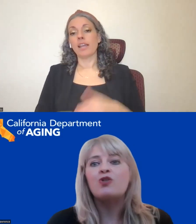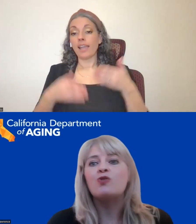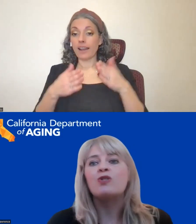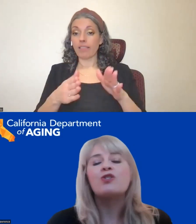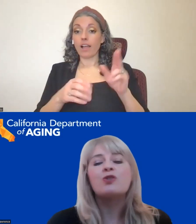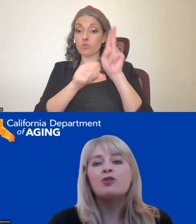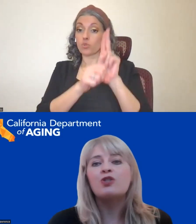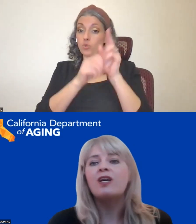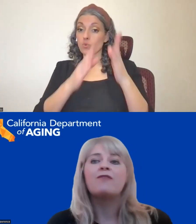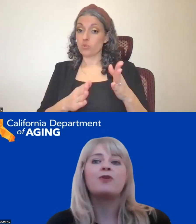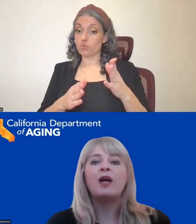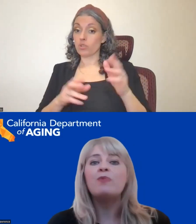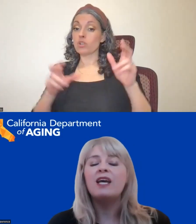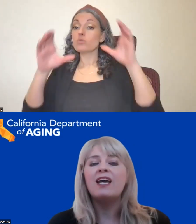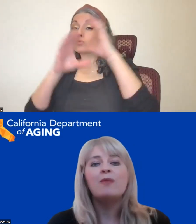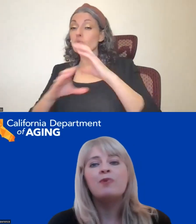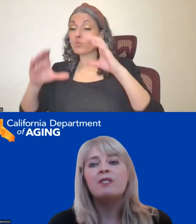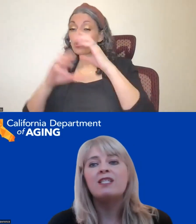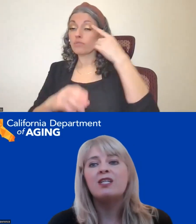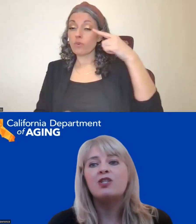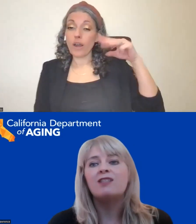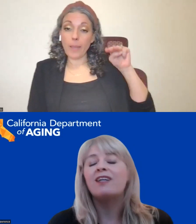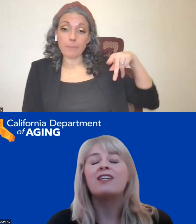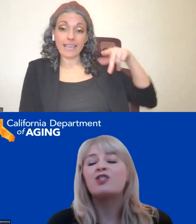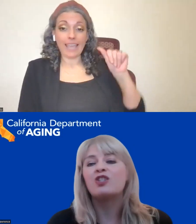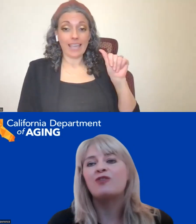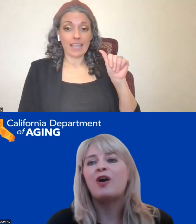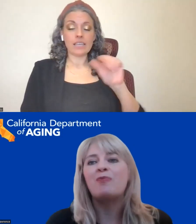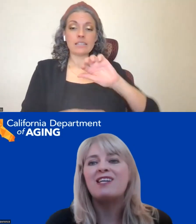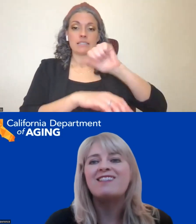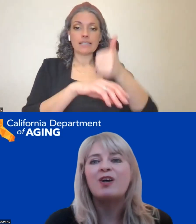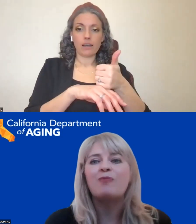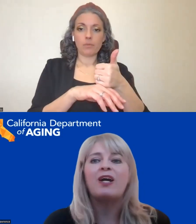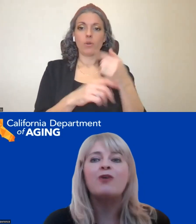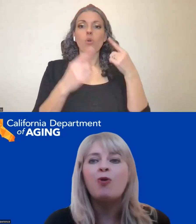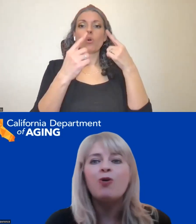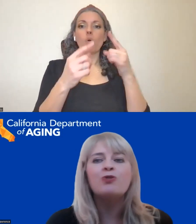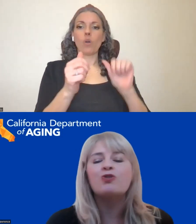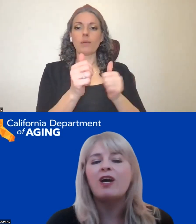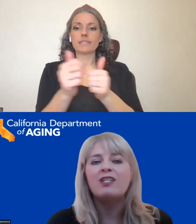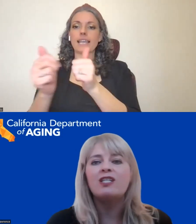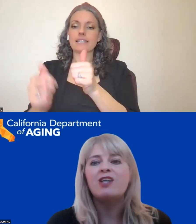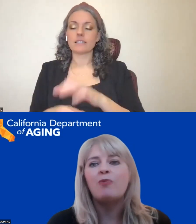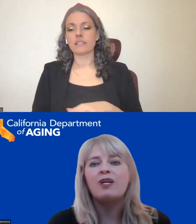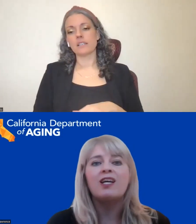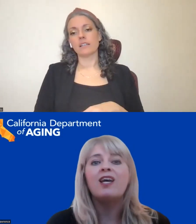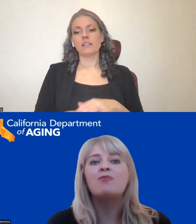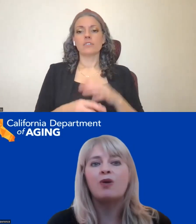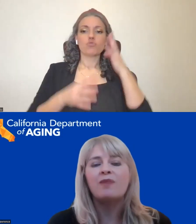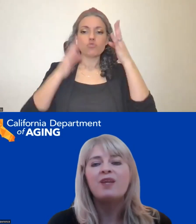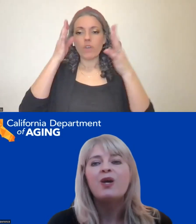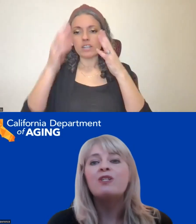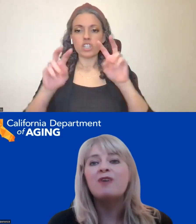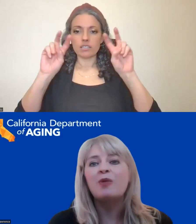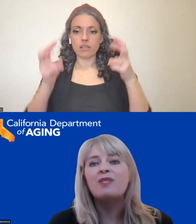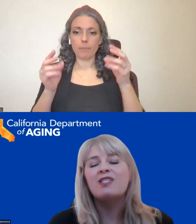users to search for MPA implementation initiative updates by goal, strategy, topic, and